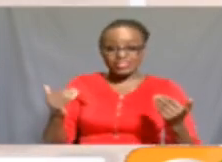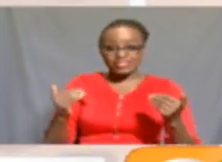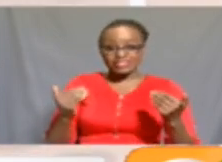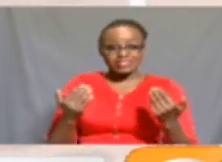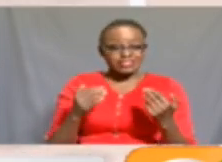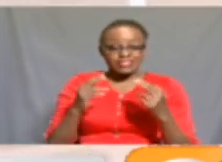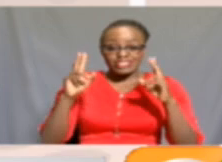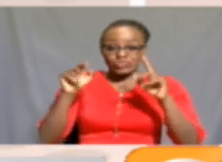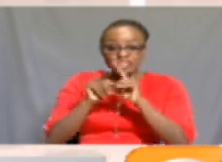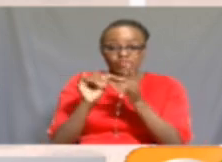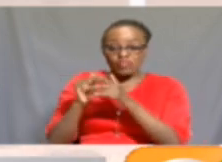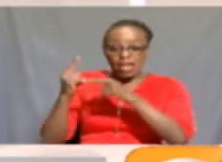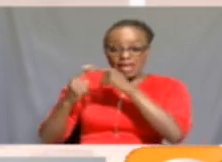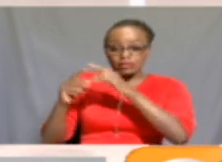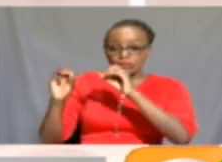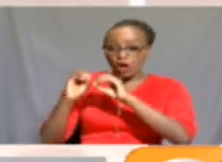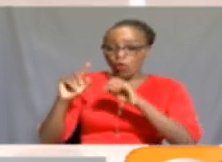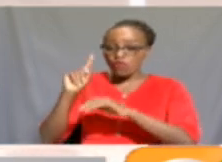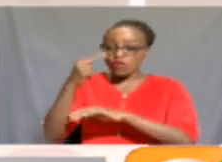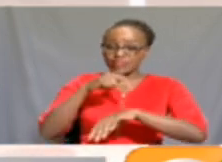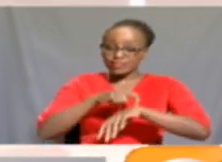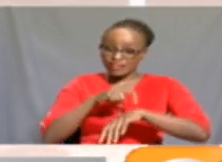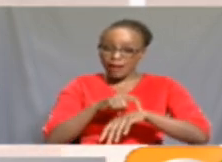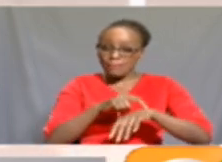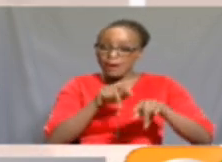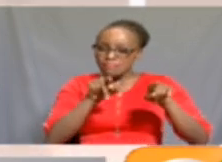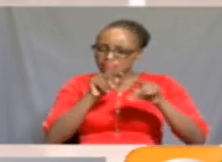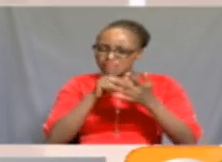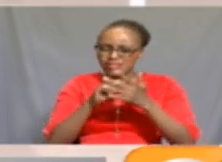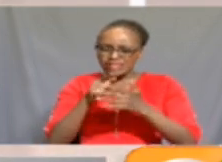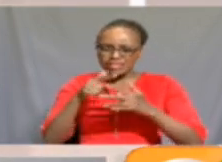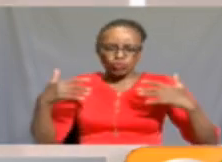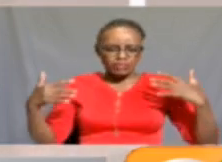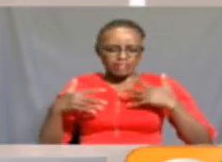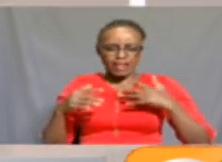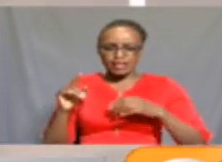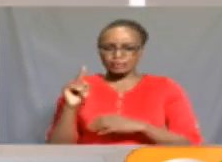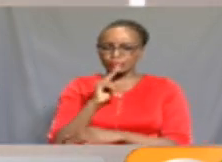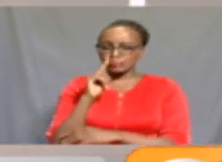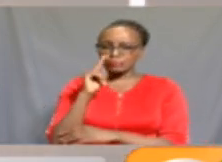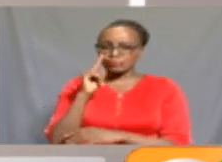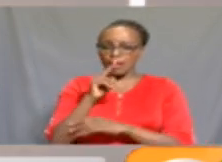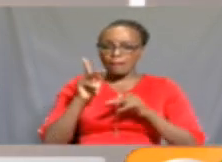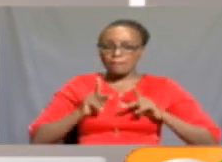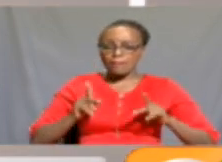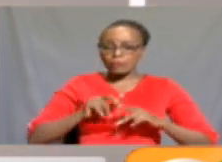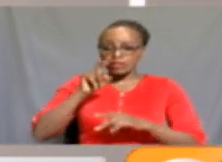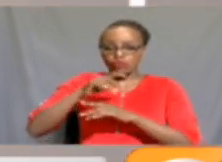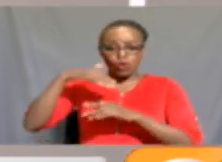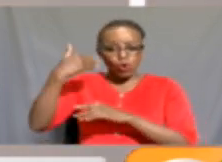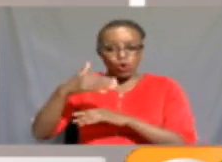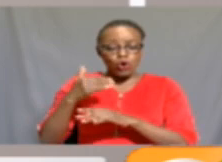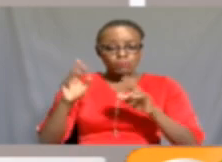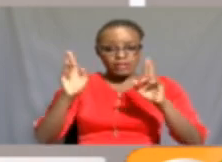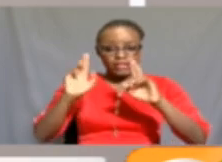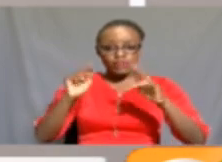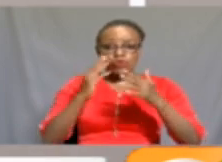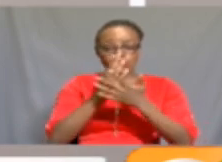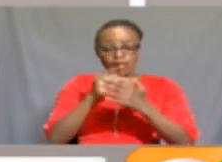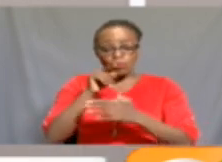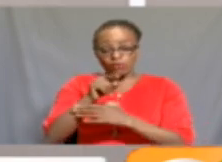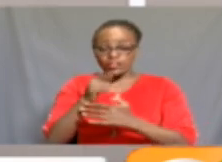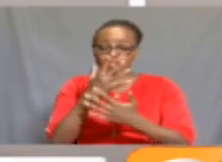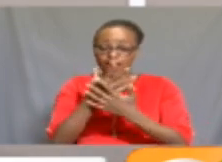is an experience for the first time, and it was really scary. And actually, people should always be prepared for some of